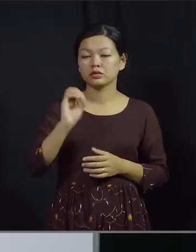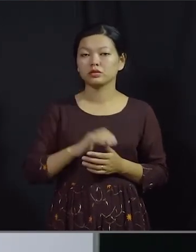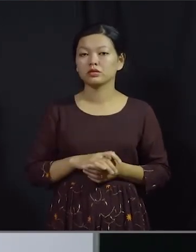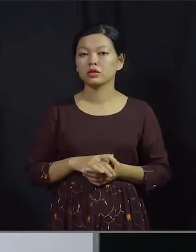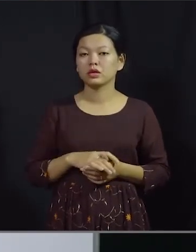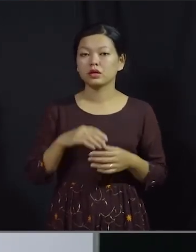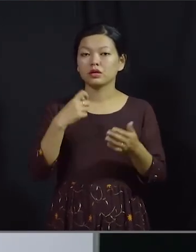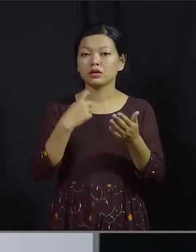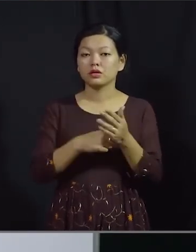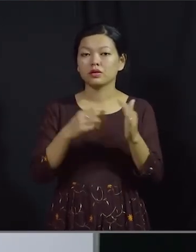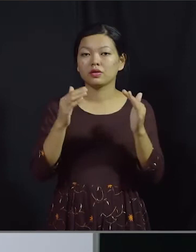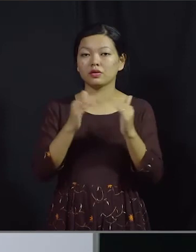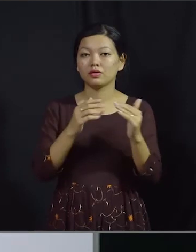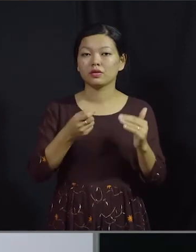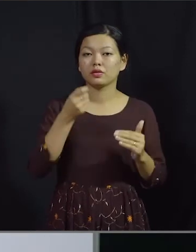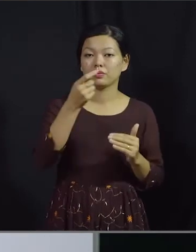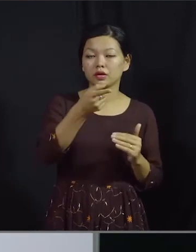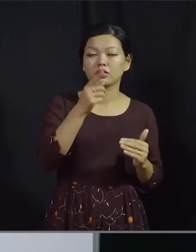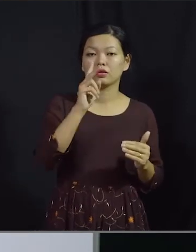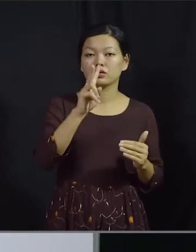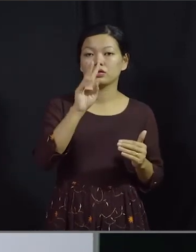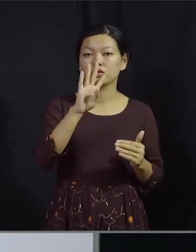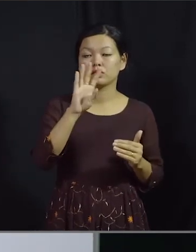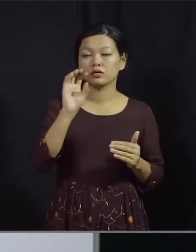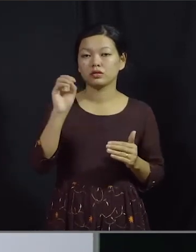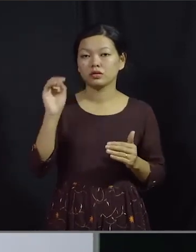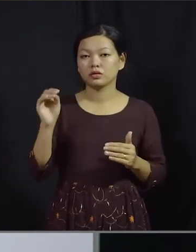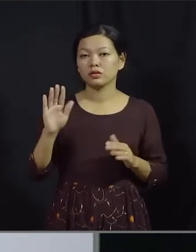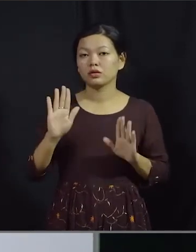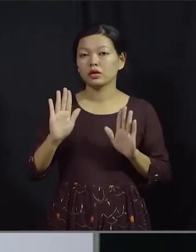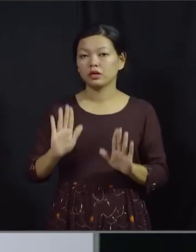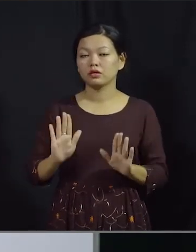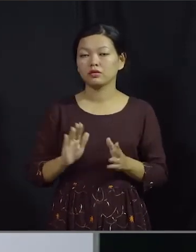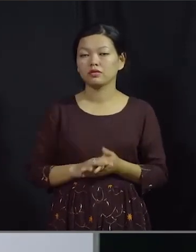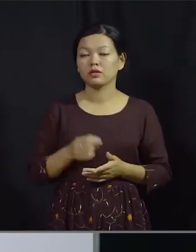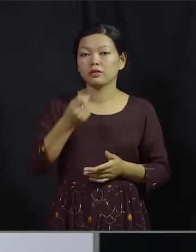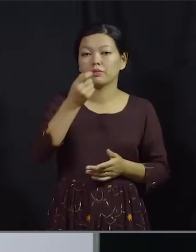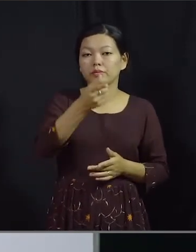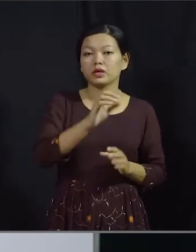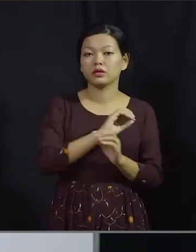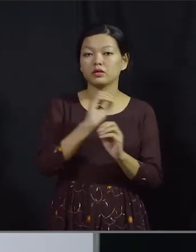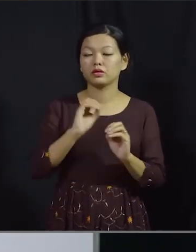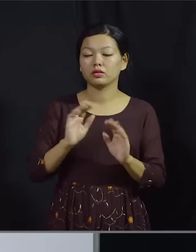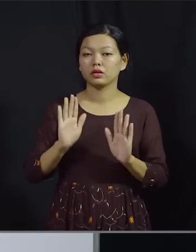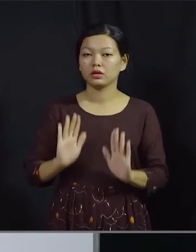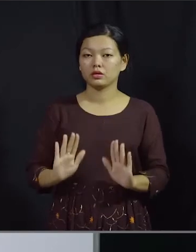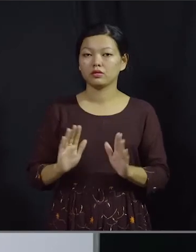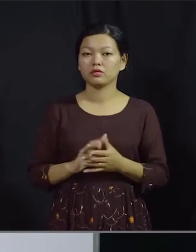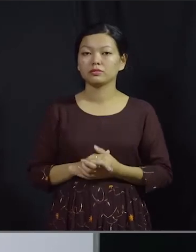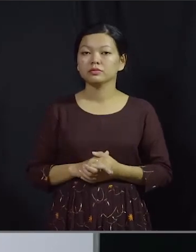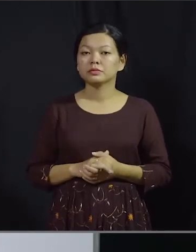of 2,400 is still outstanding. That is an increase in the value of liabilities. So it is yet to be